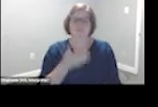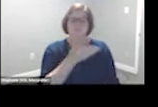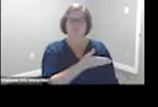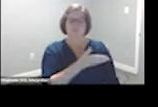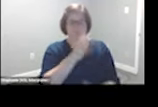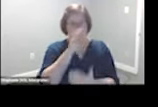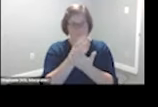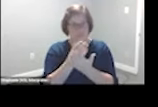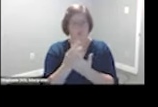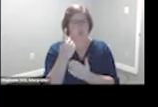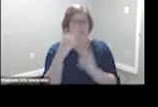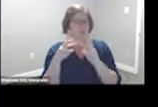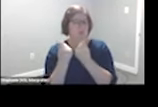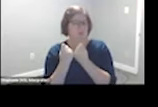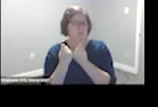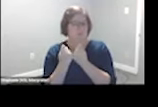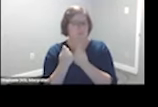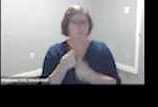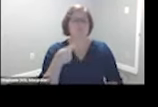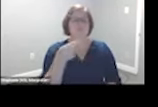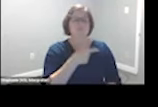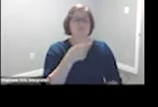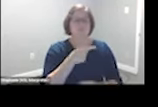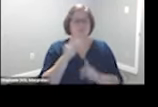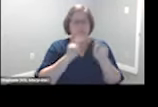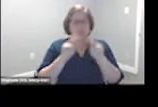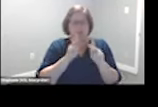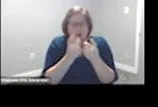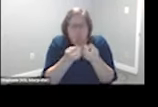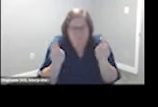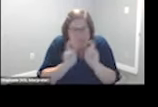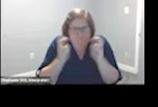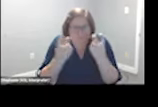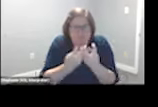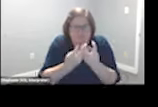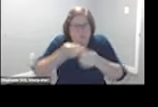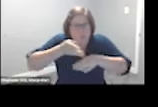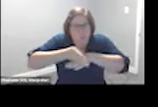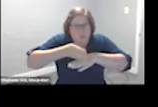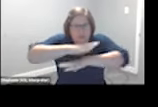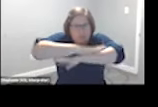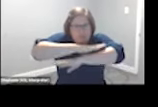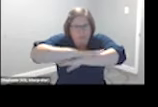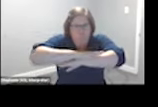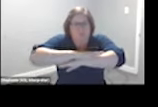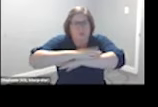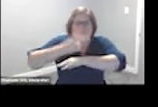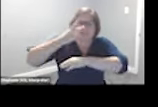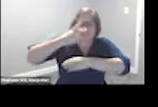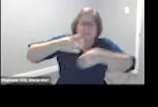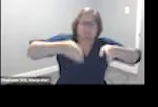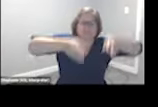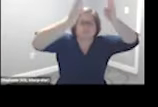of our workshops. So the picture here is a lot of people crowded around an old wooden table. In the background, there are lots and lots of bookcases. So this is